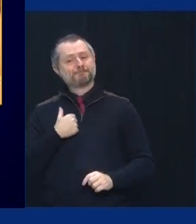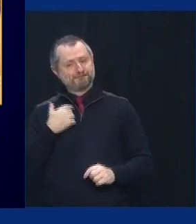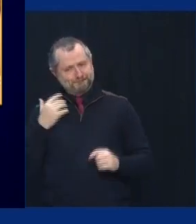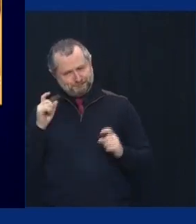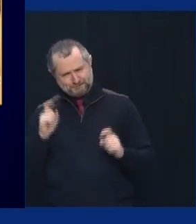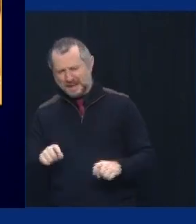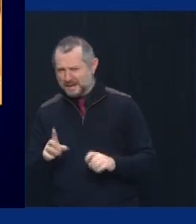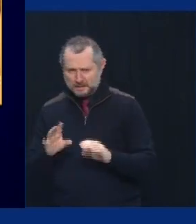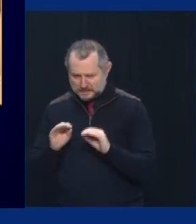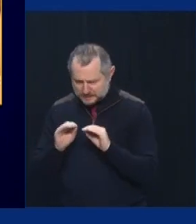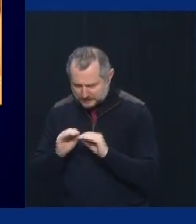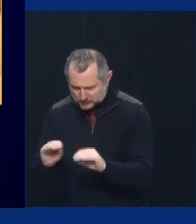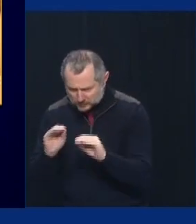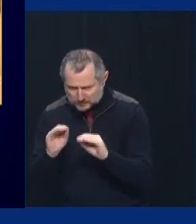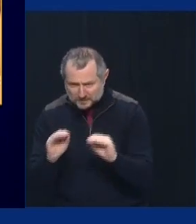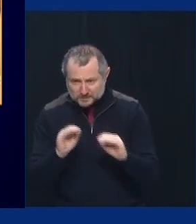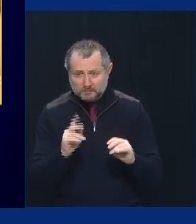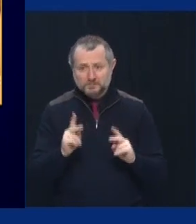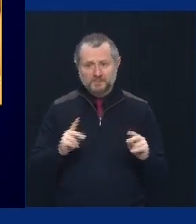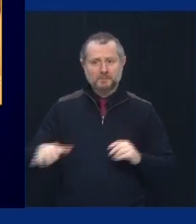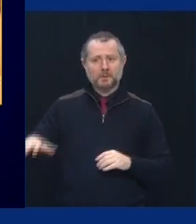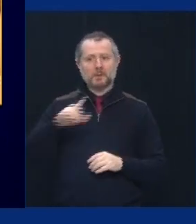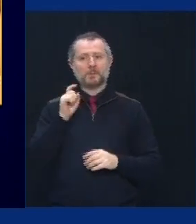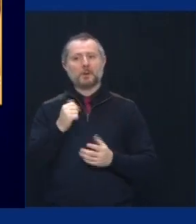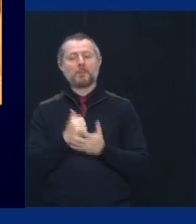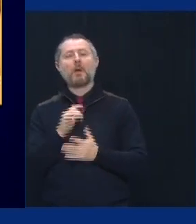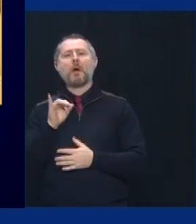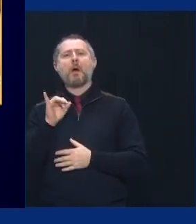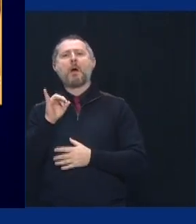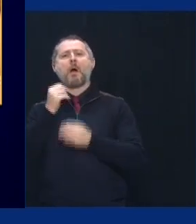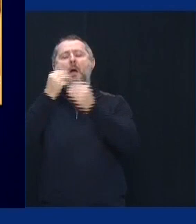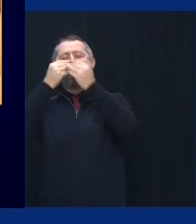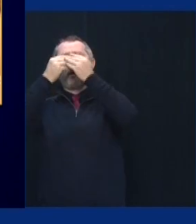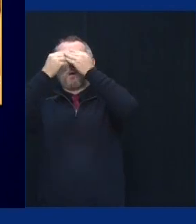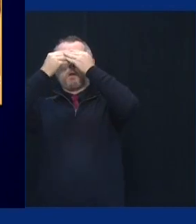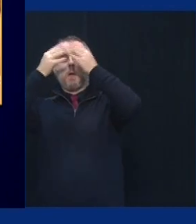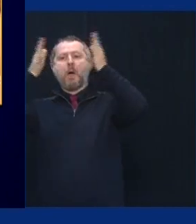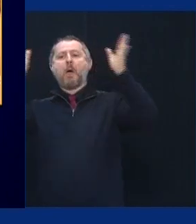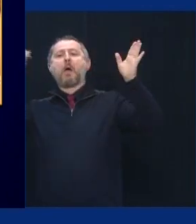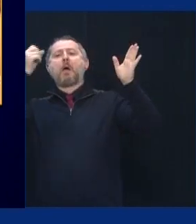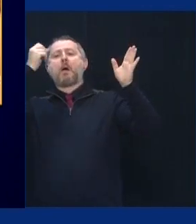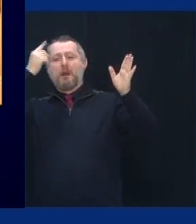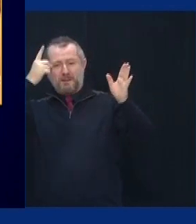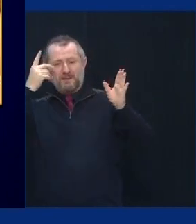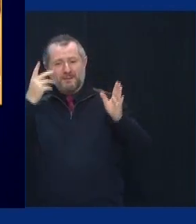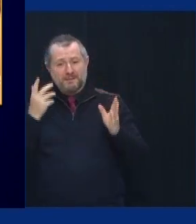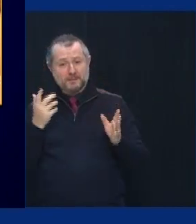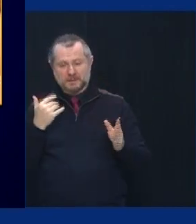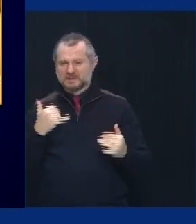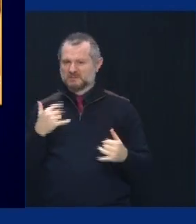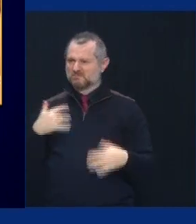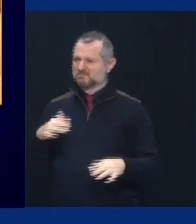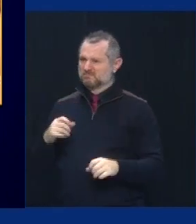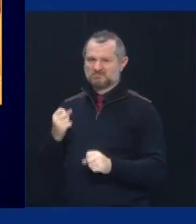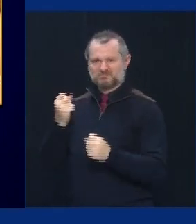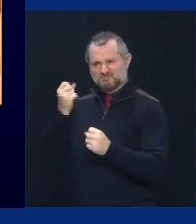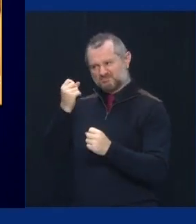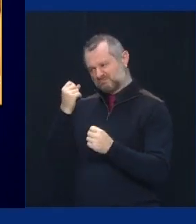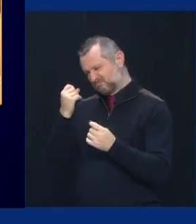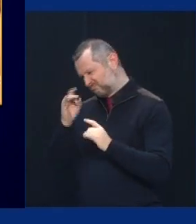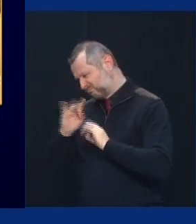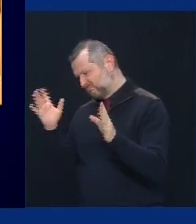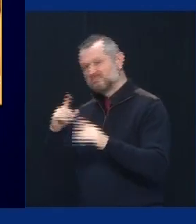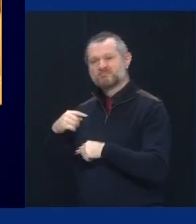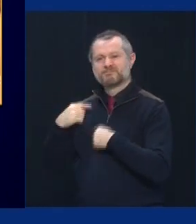education to get people to understand the virus, because there has been so much put out there, so that people